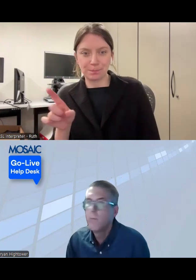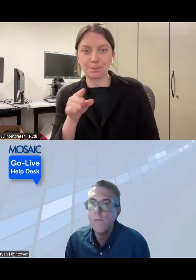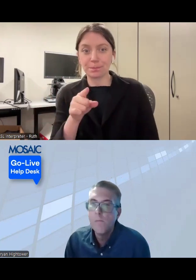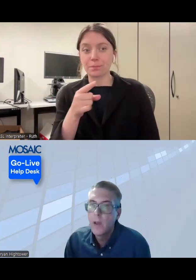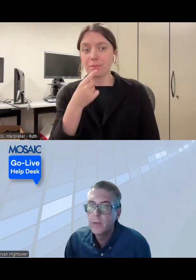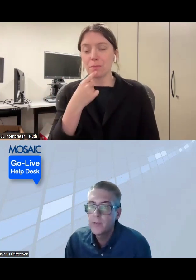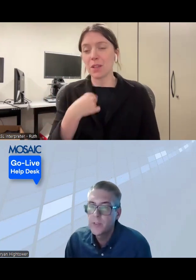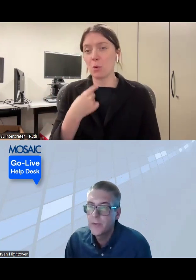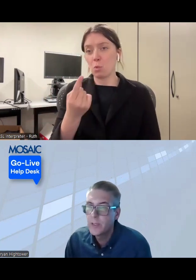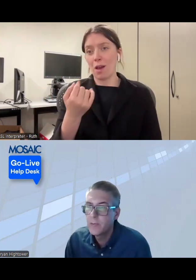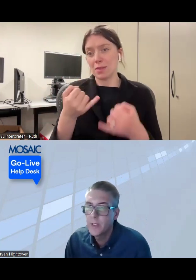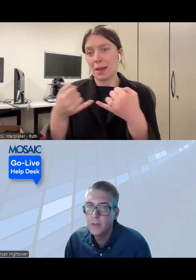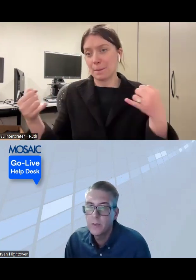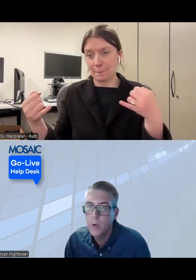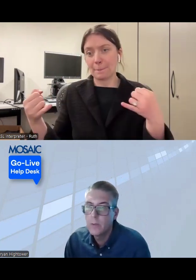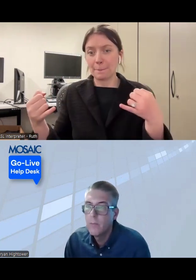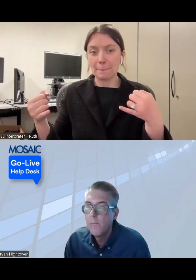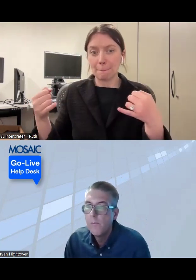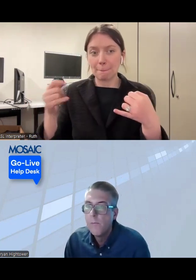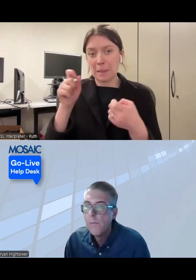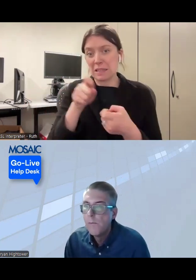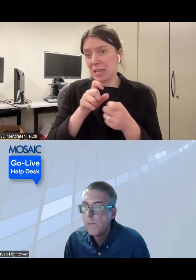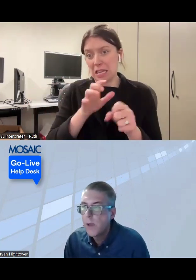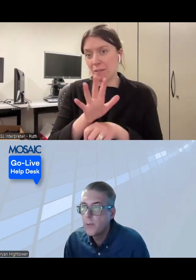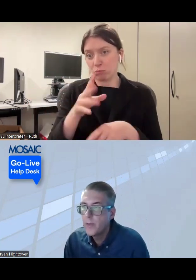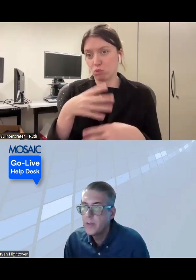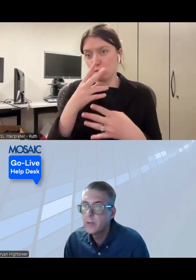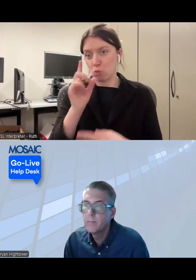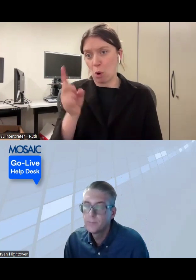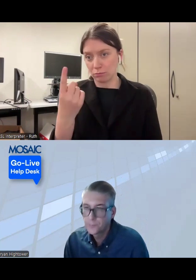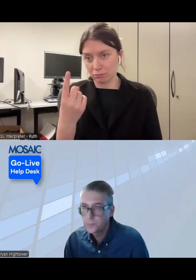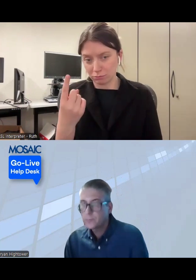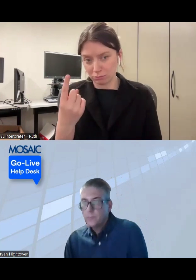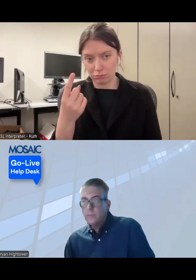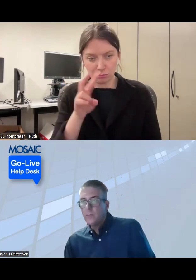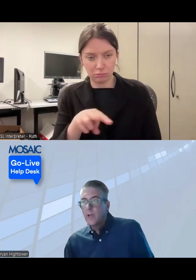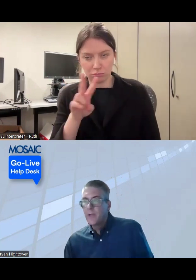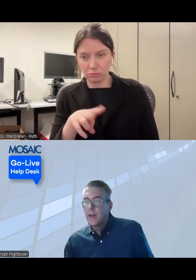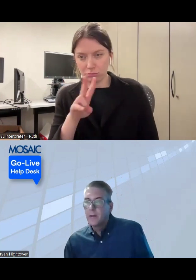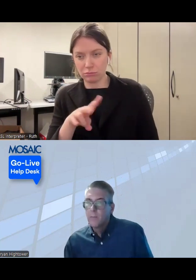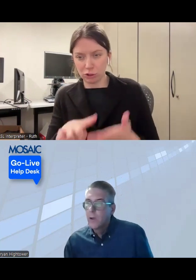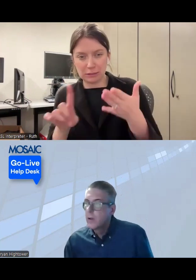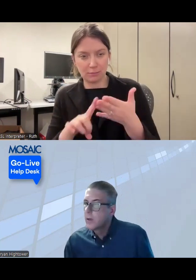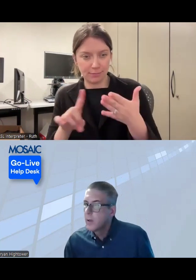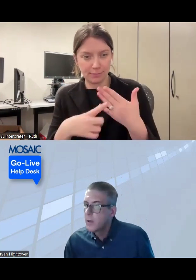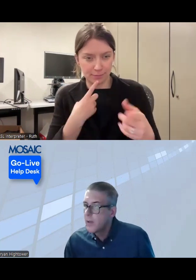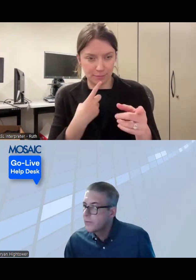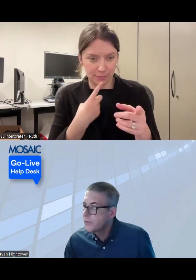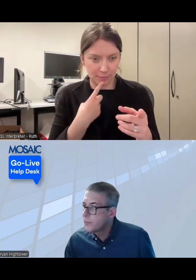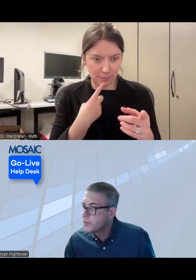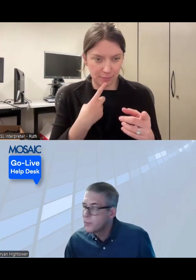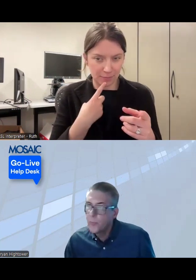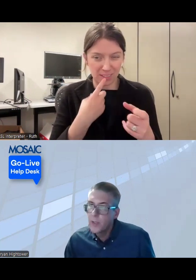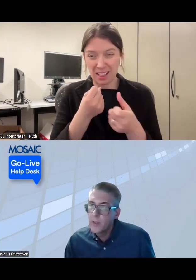entry. I was specific enough to get only one. And within here, I've got a lot